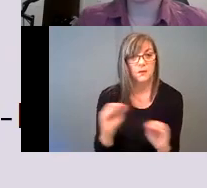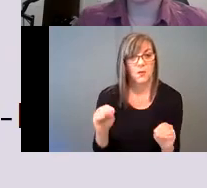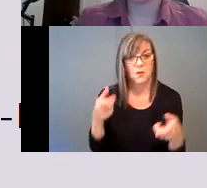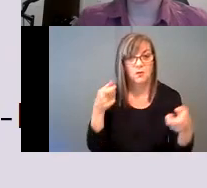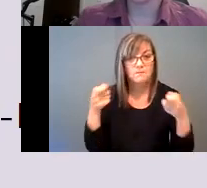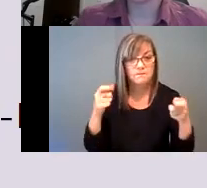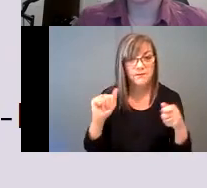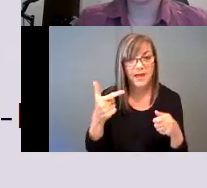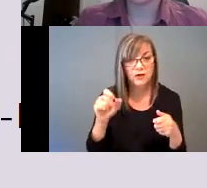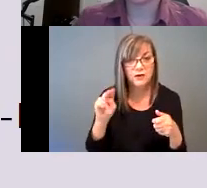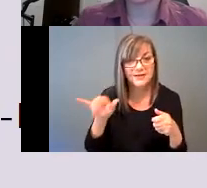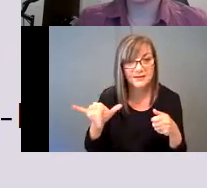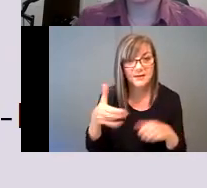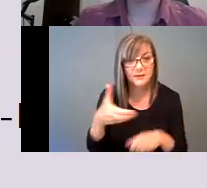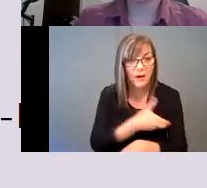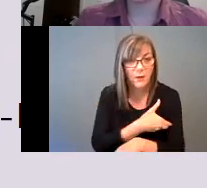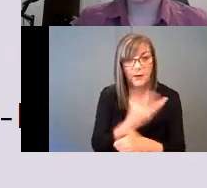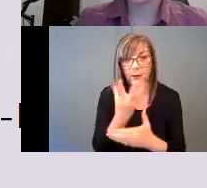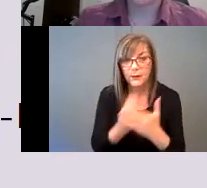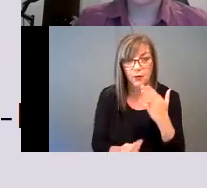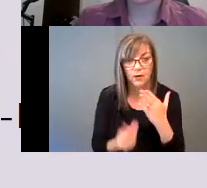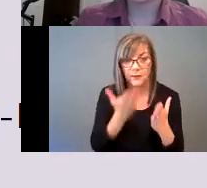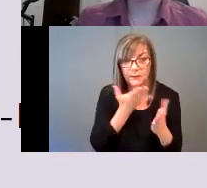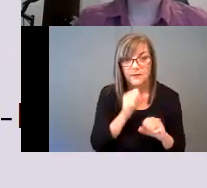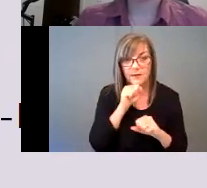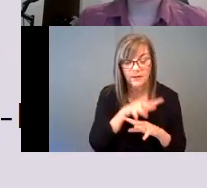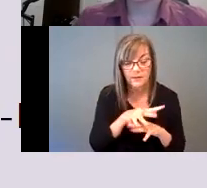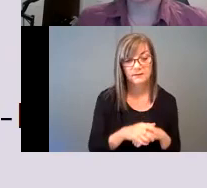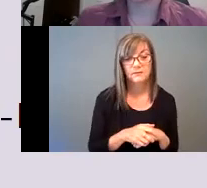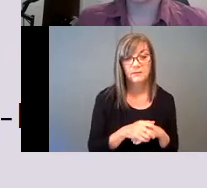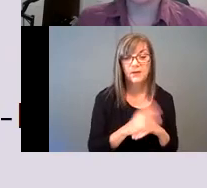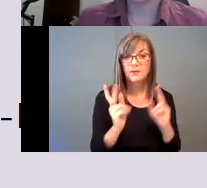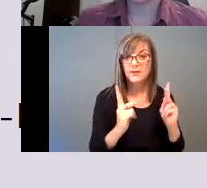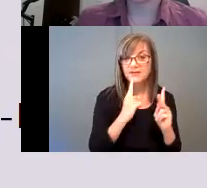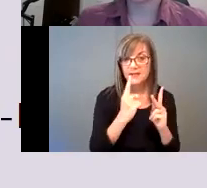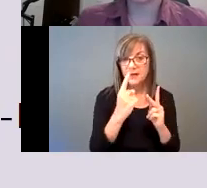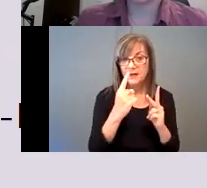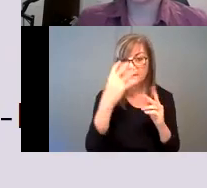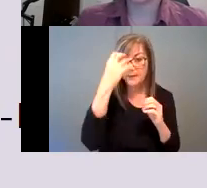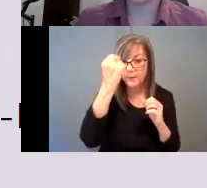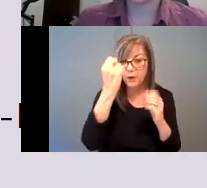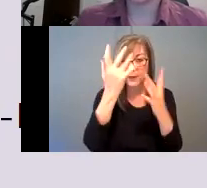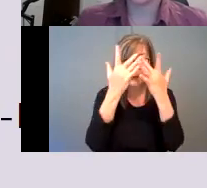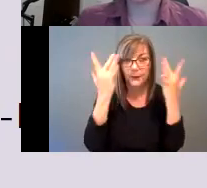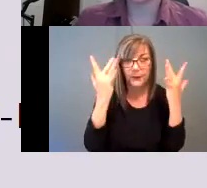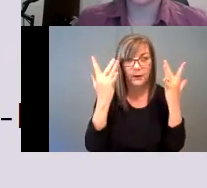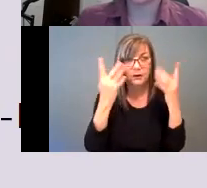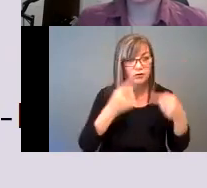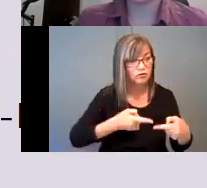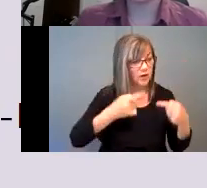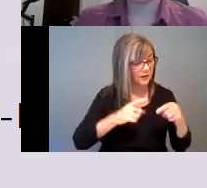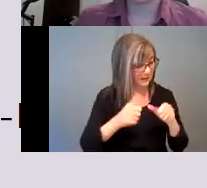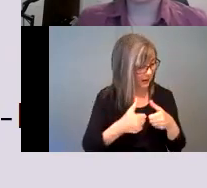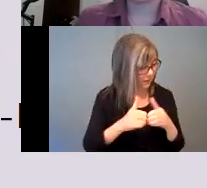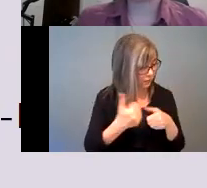mentioned memory earlier. So memory loss, or just really struggling to remember things, I think can be a really common impact of